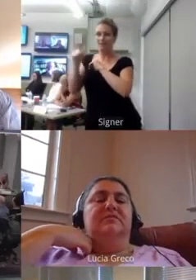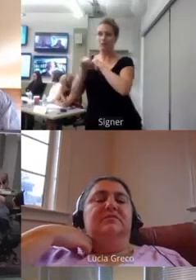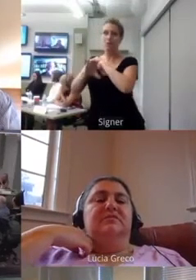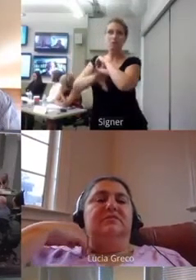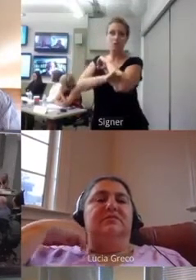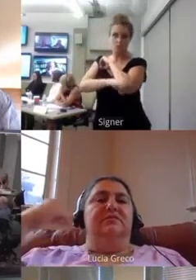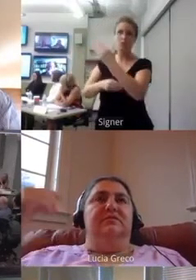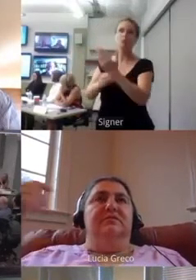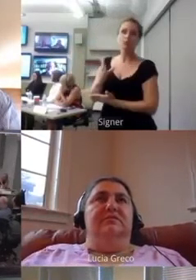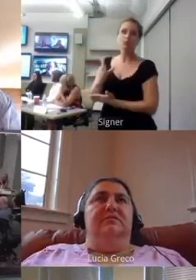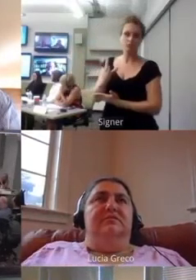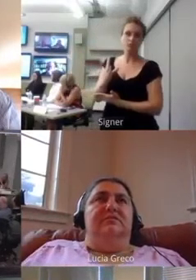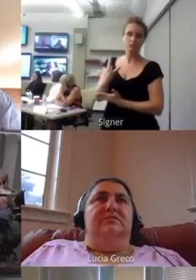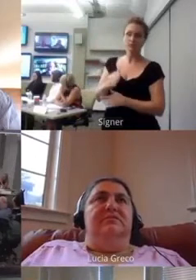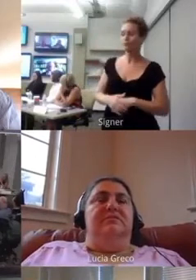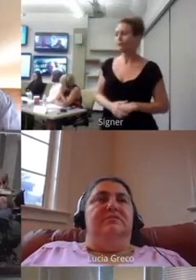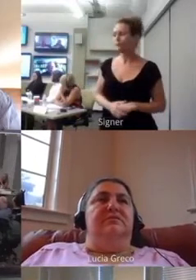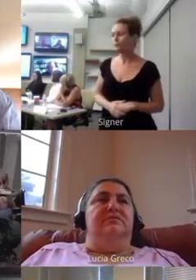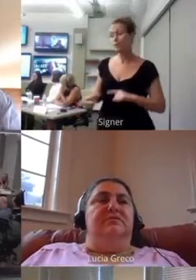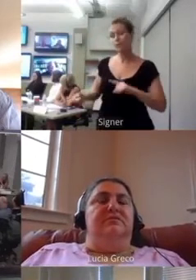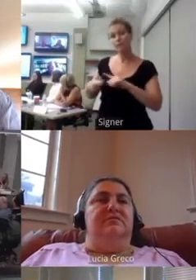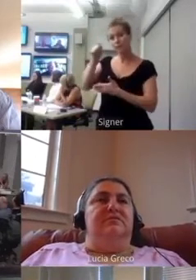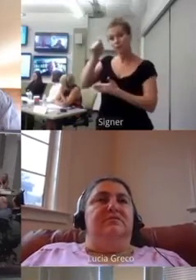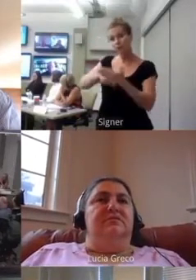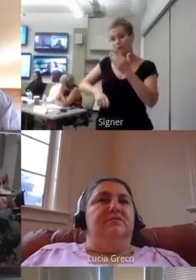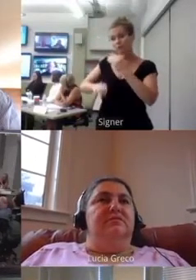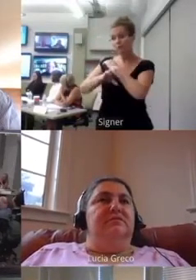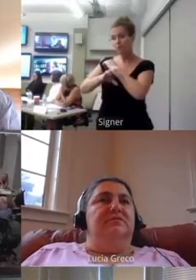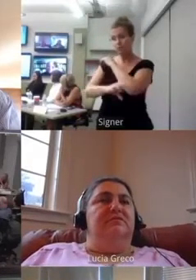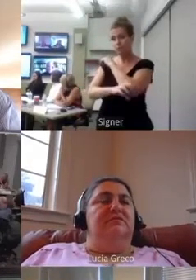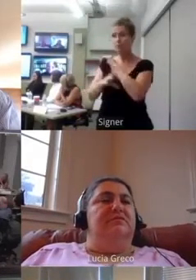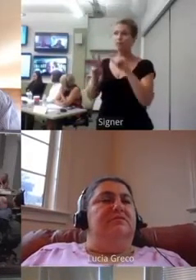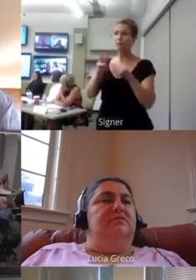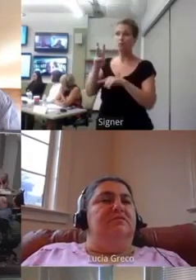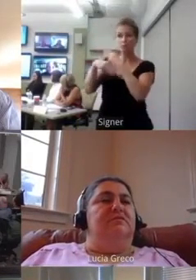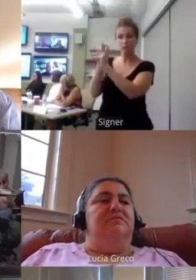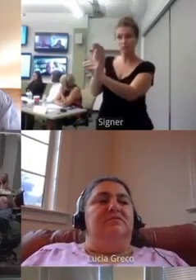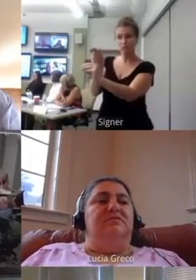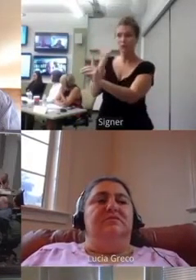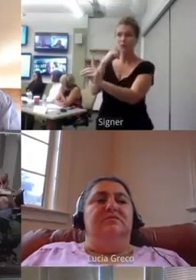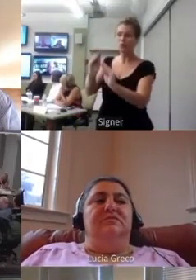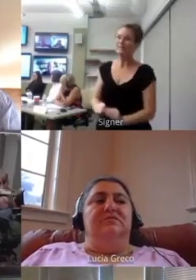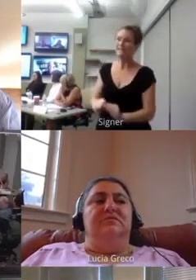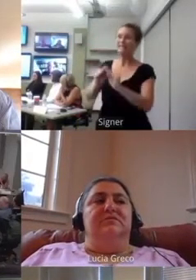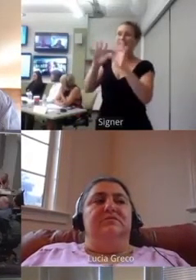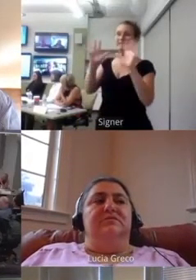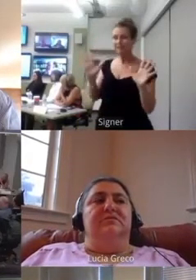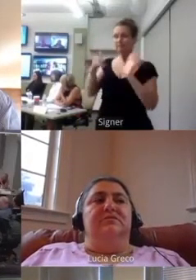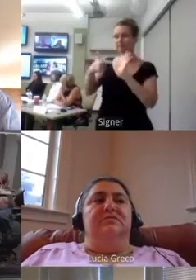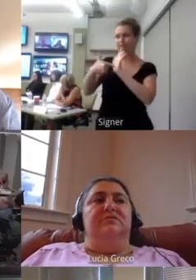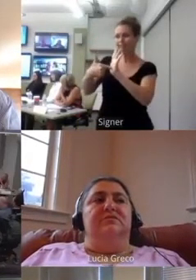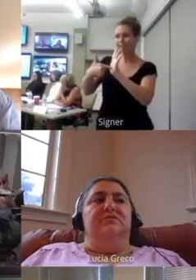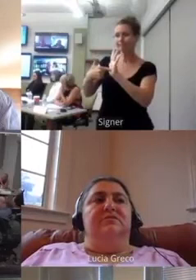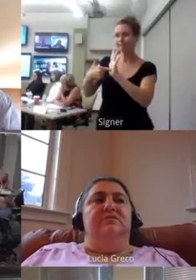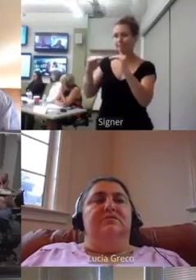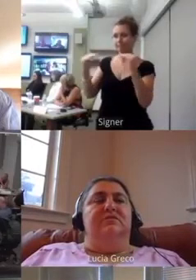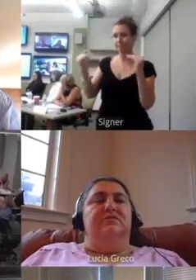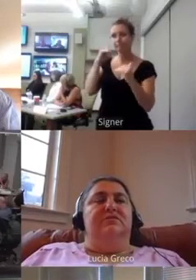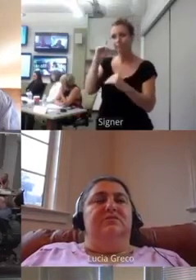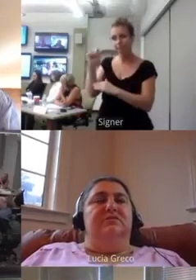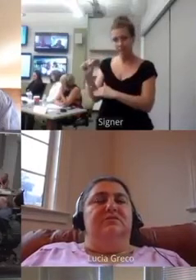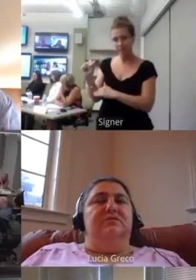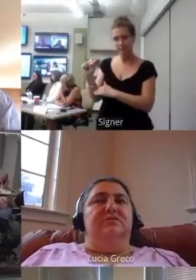the first written constitution in the Western world to explicitly do so. And it did so in response